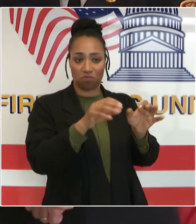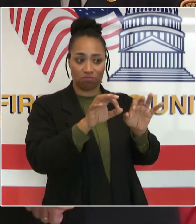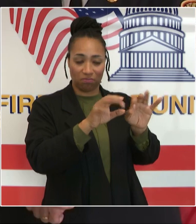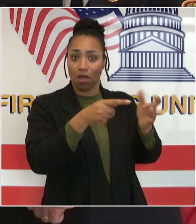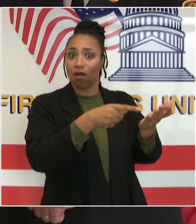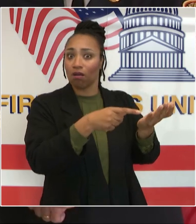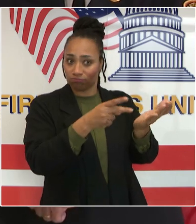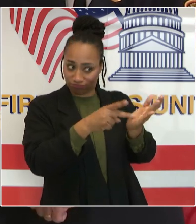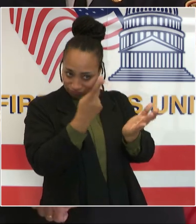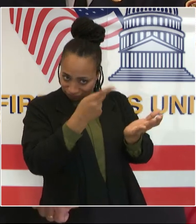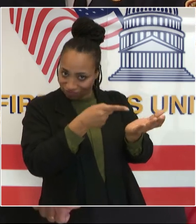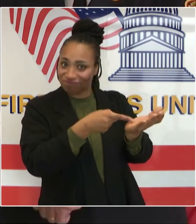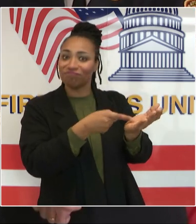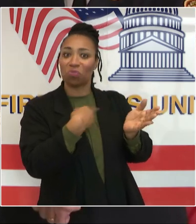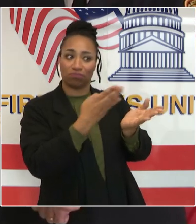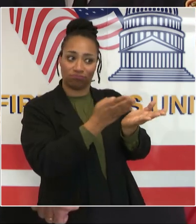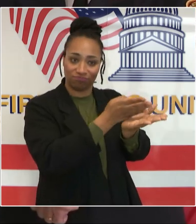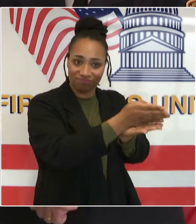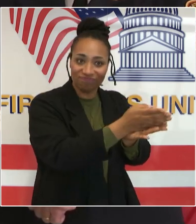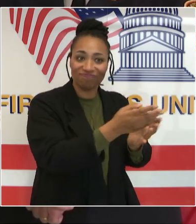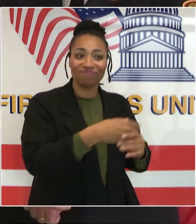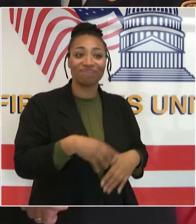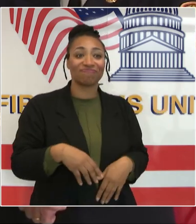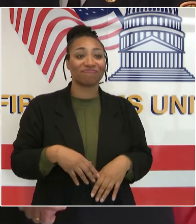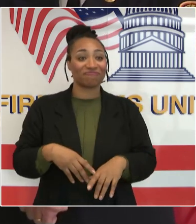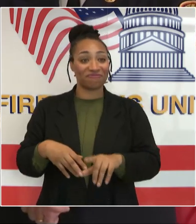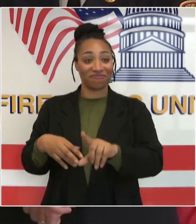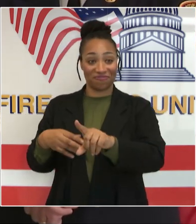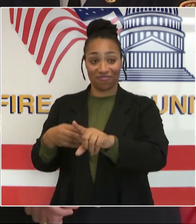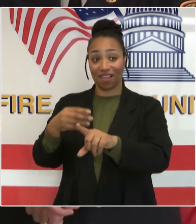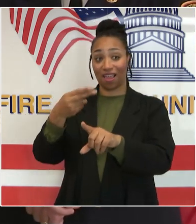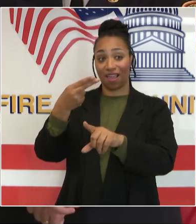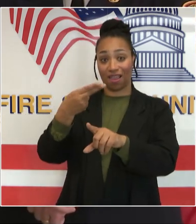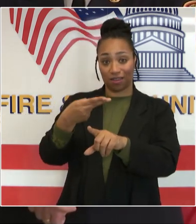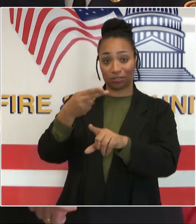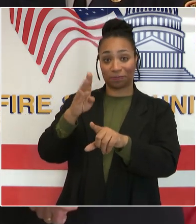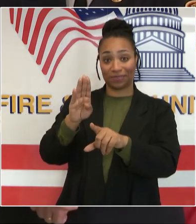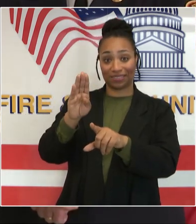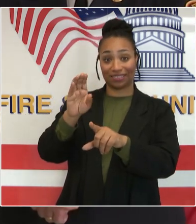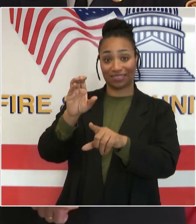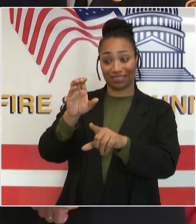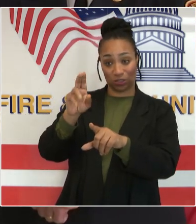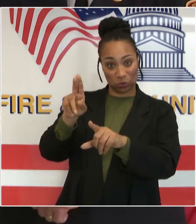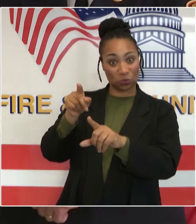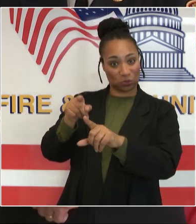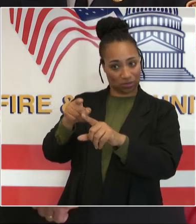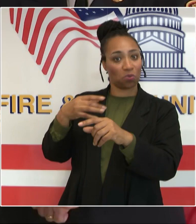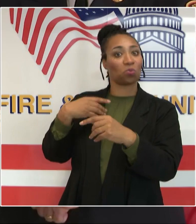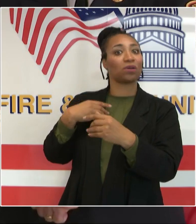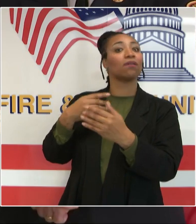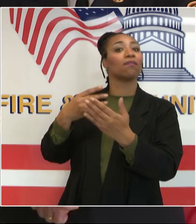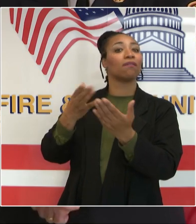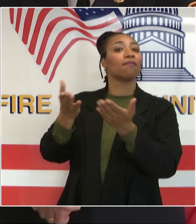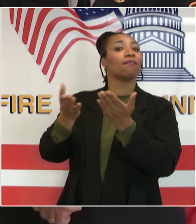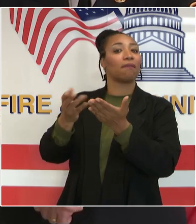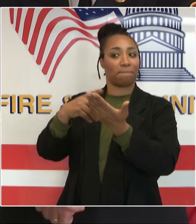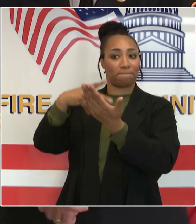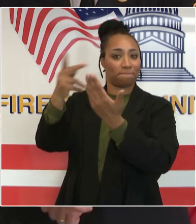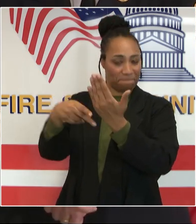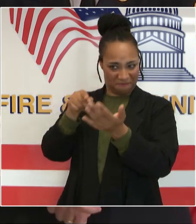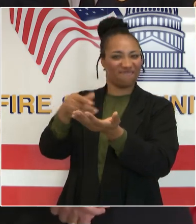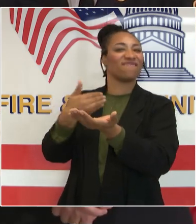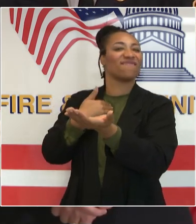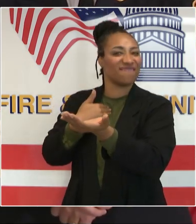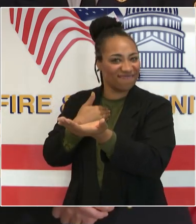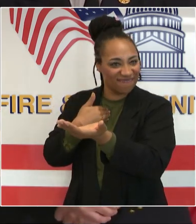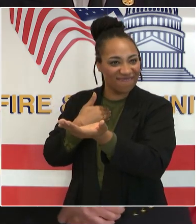HBCU public service program in collaboration with the Department of Employment Services, and Director Morris Hughes is in the